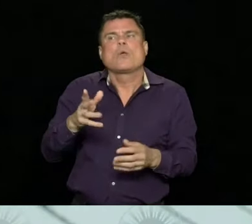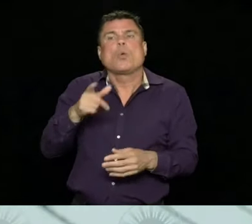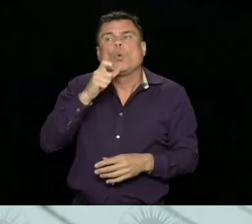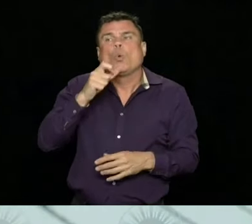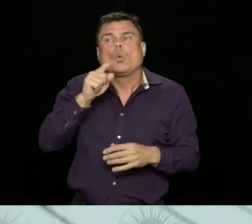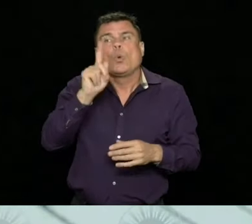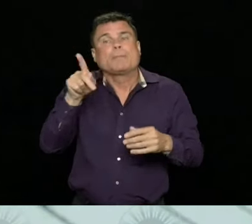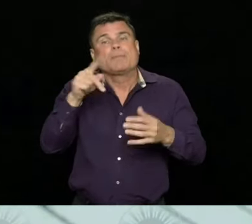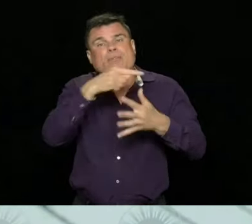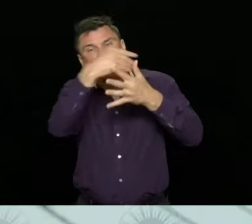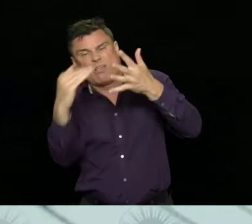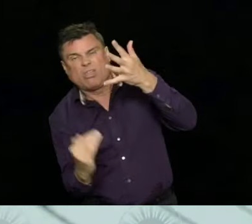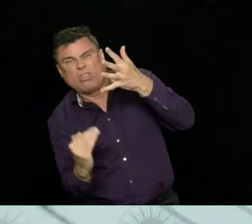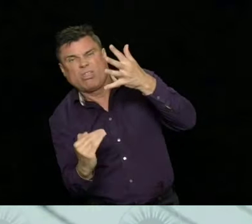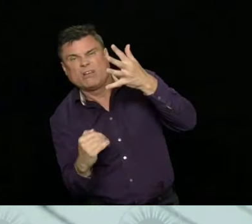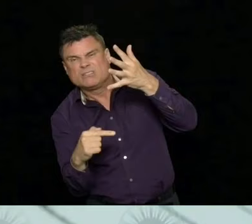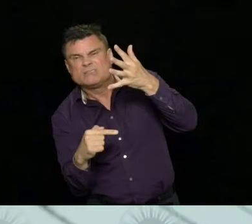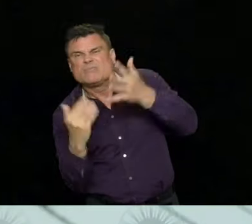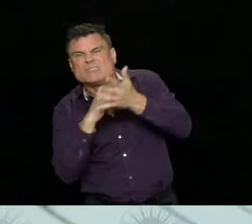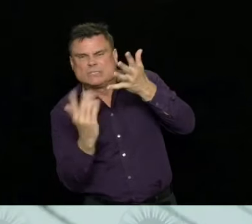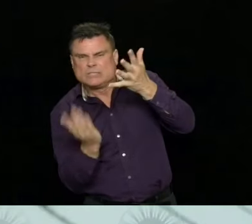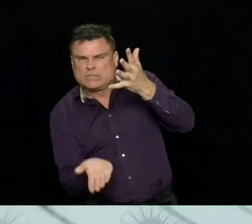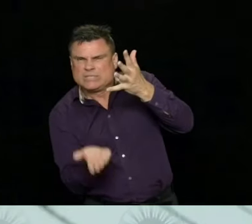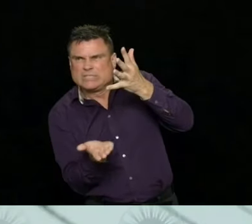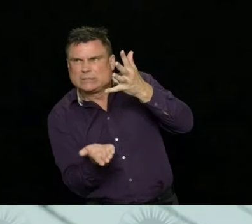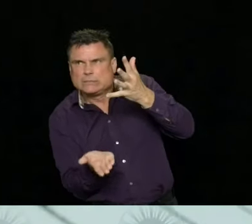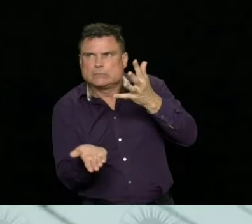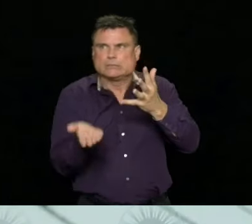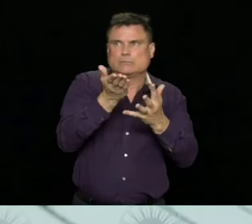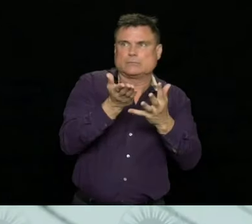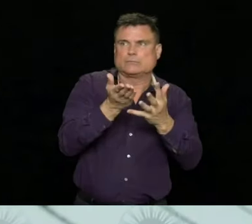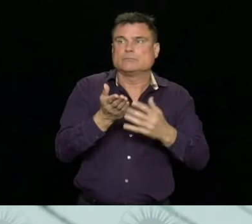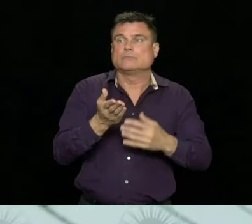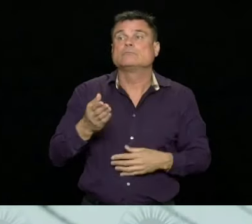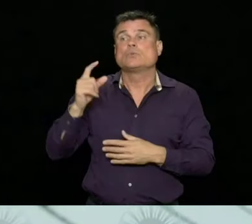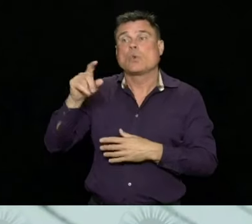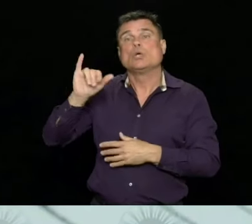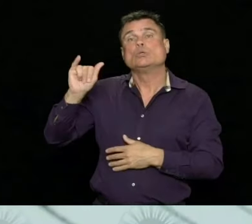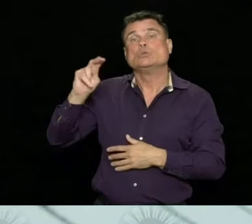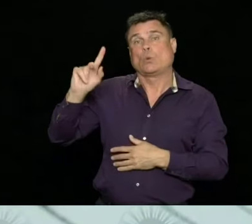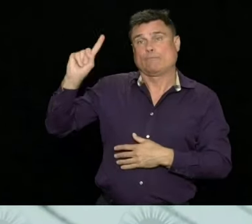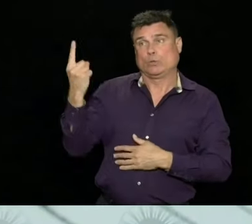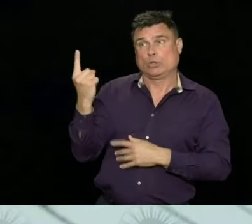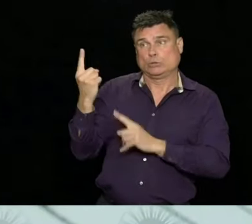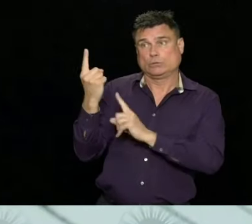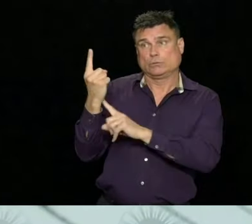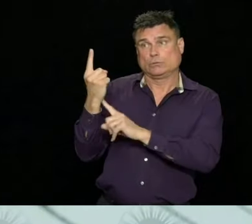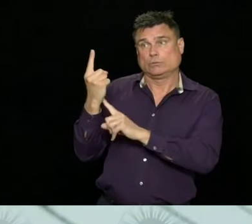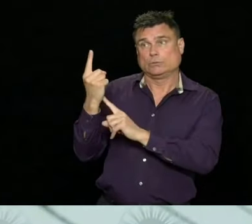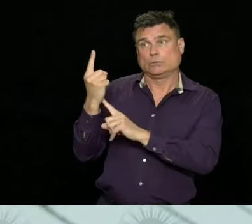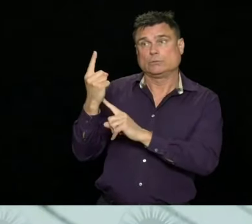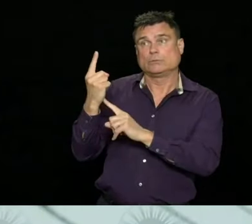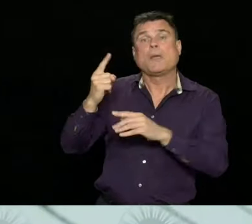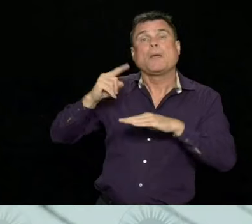June 1st. And at the same time, we're providing $1,000 to those workers who have lost